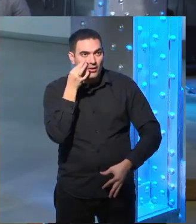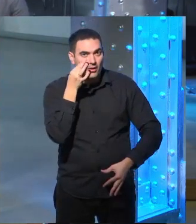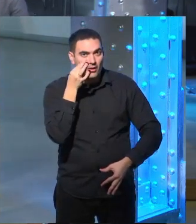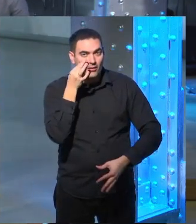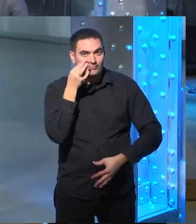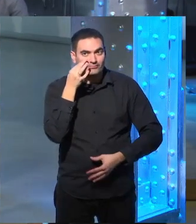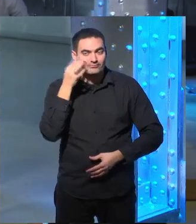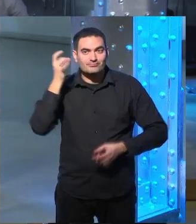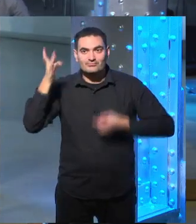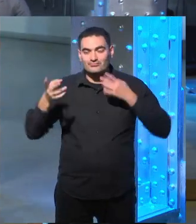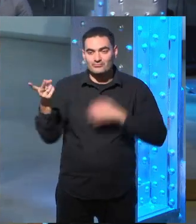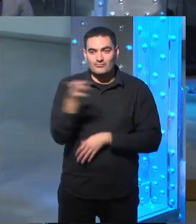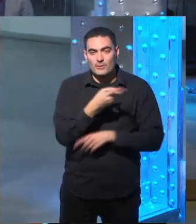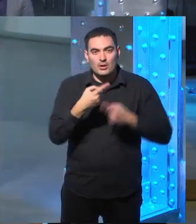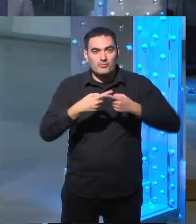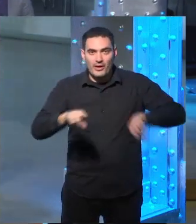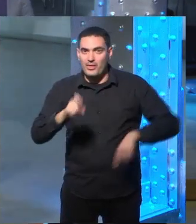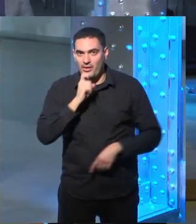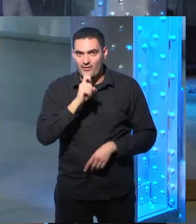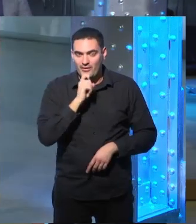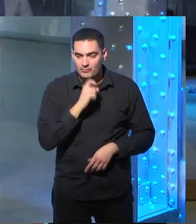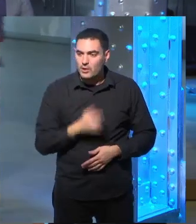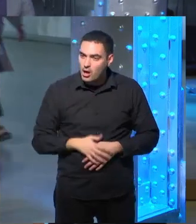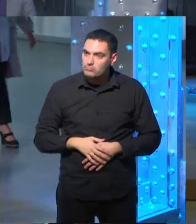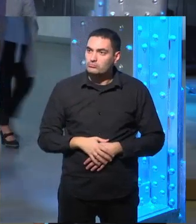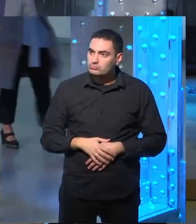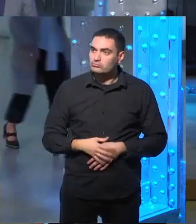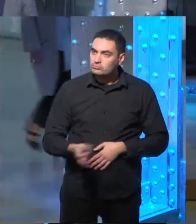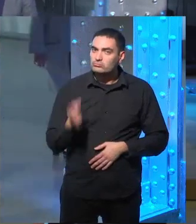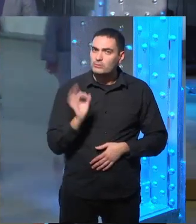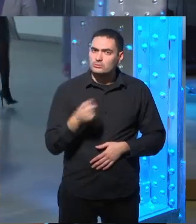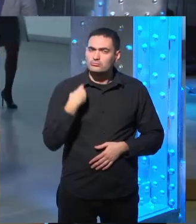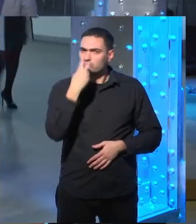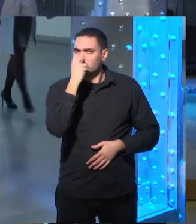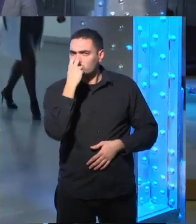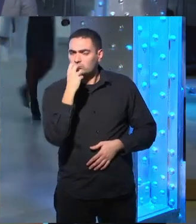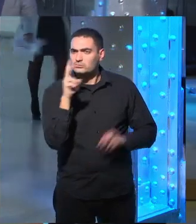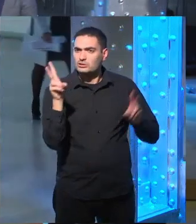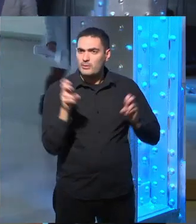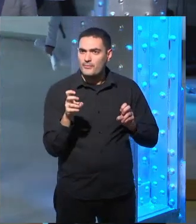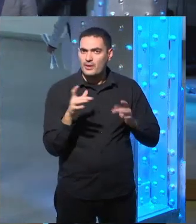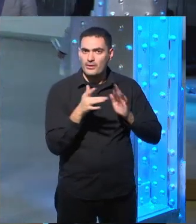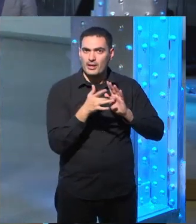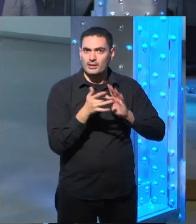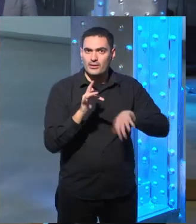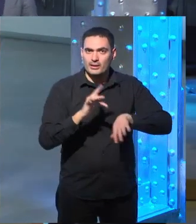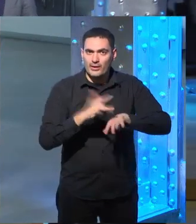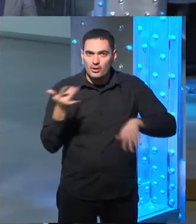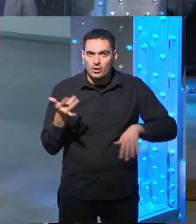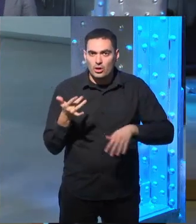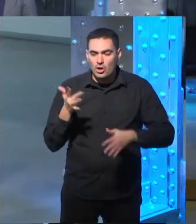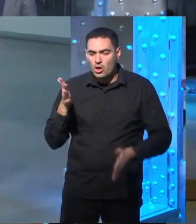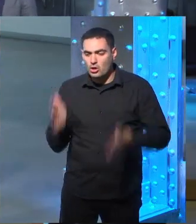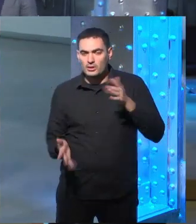less and less easy to distinguish reality from virtual reality. We are talking about technology, robotics